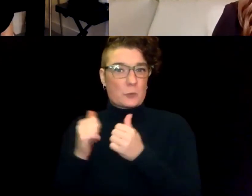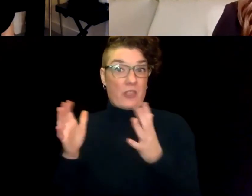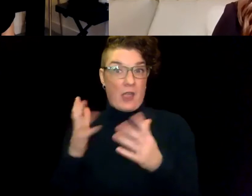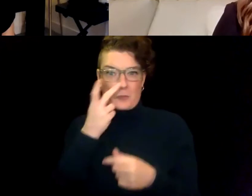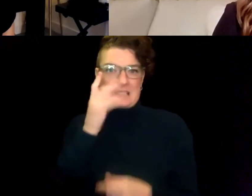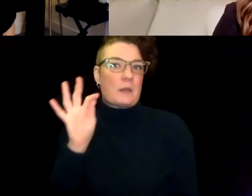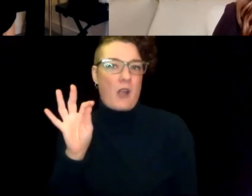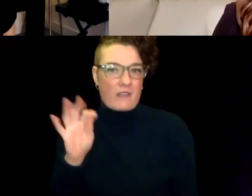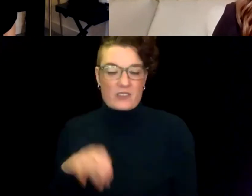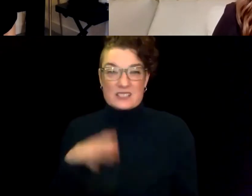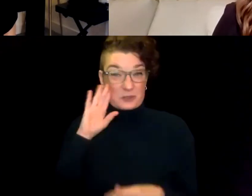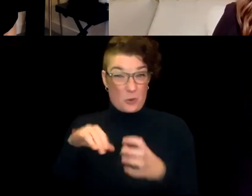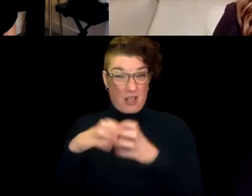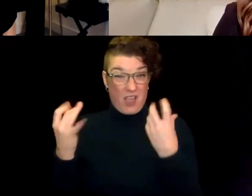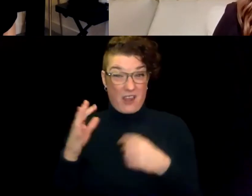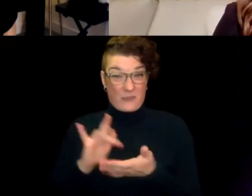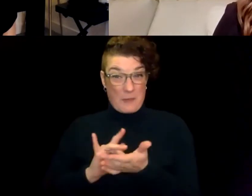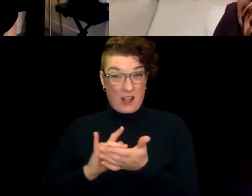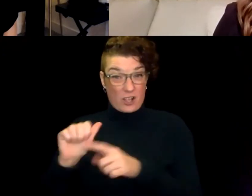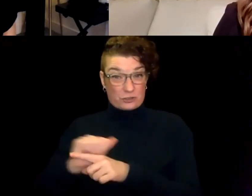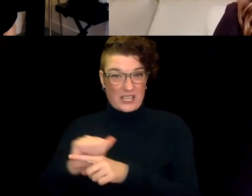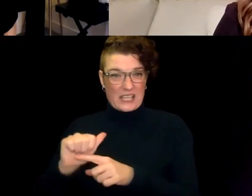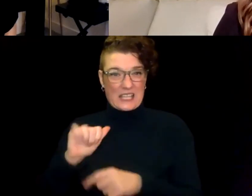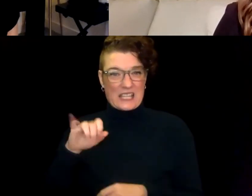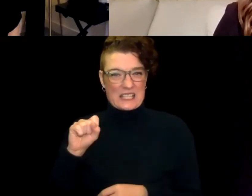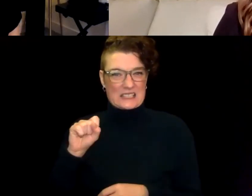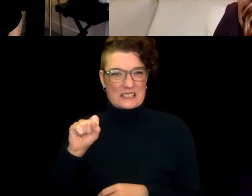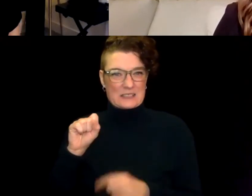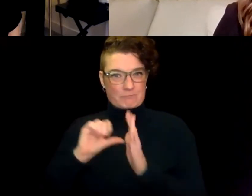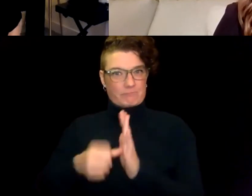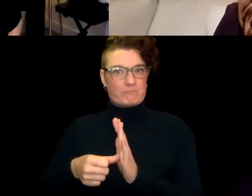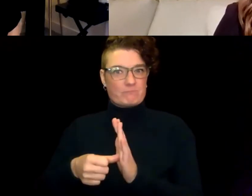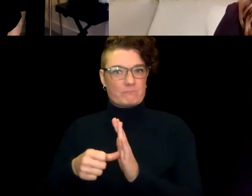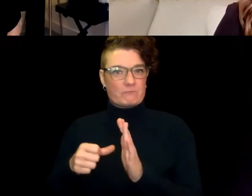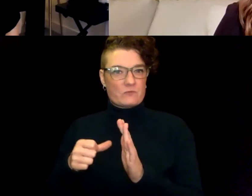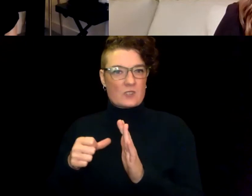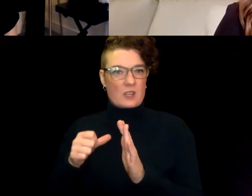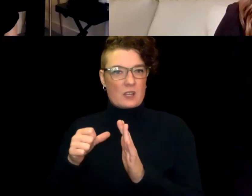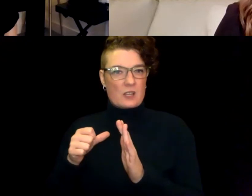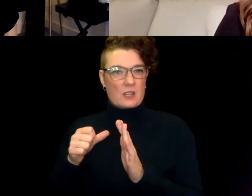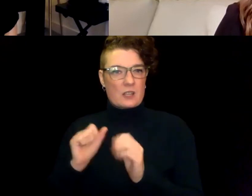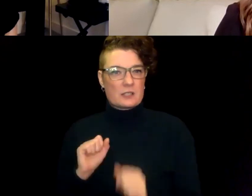in medical training that's like, the problem is not that you're not